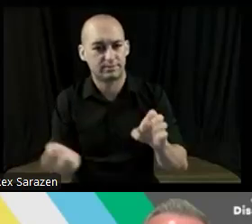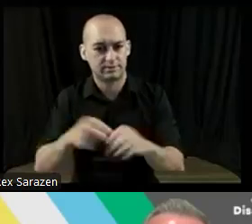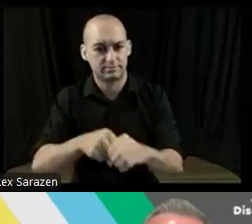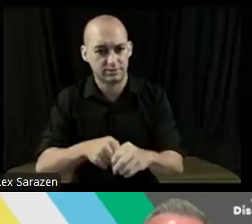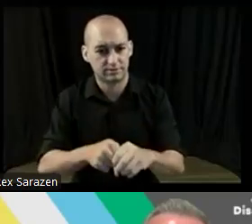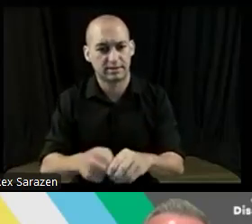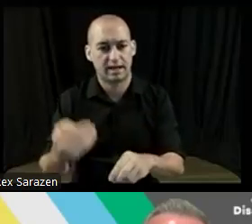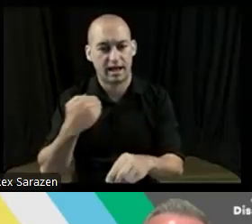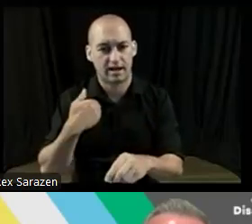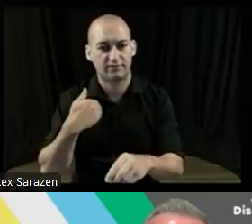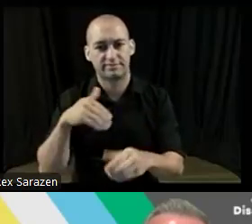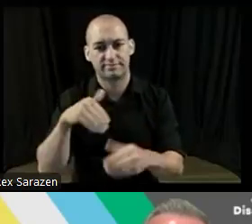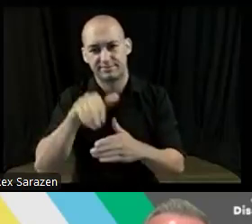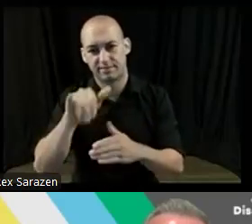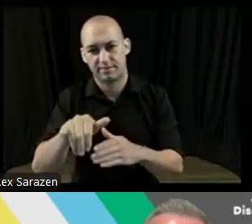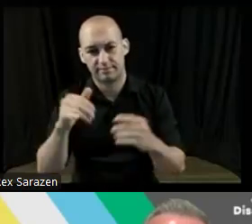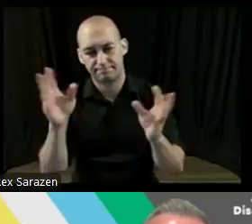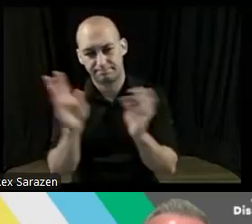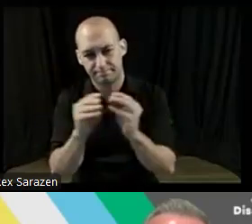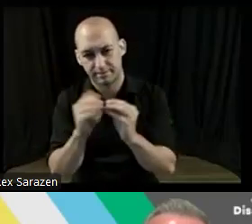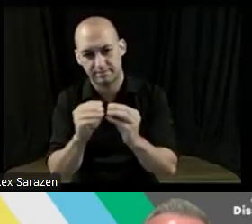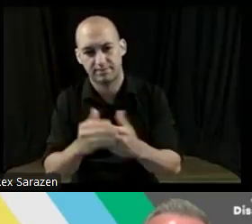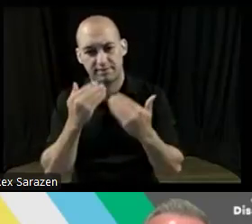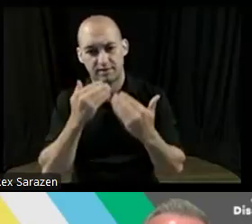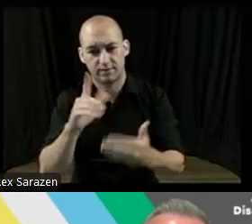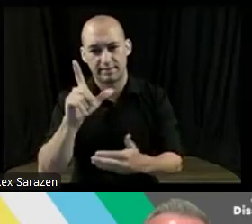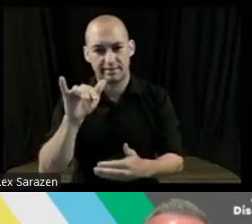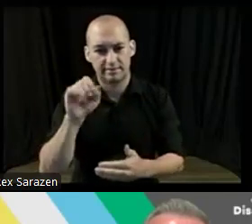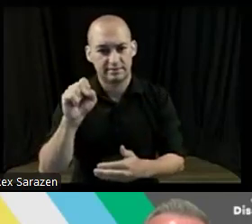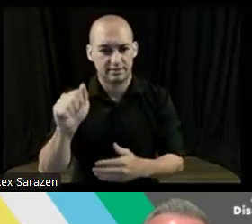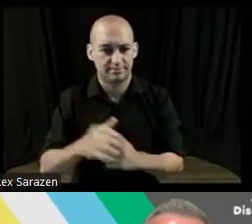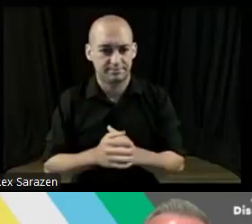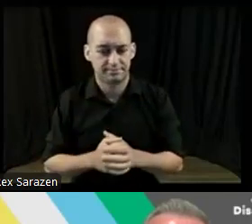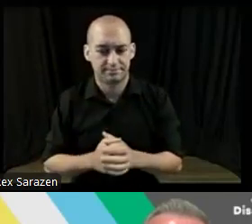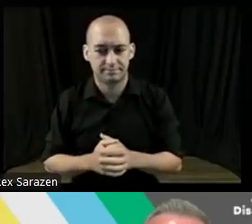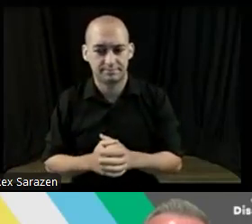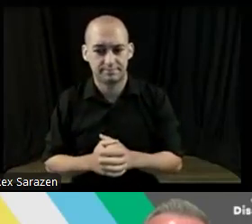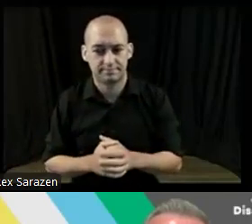at the event. Thank you, Lisa, for elevating that.